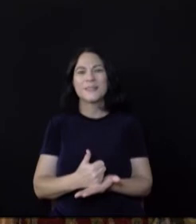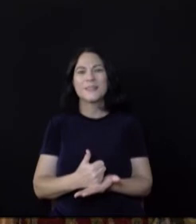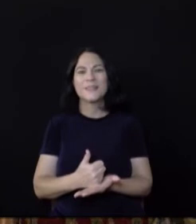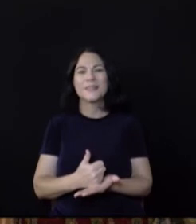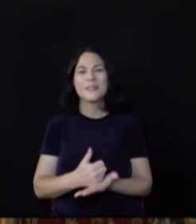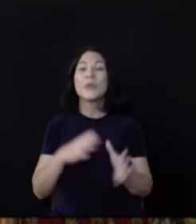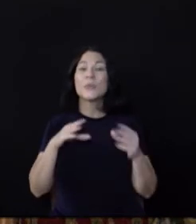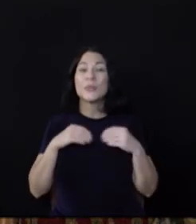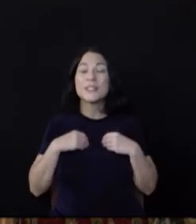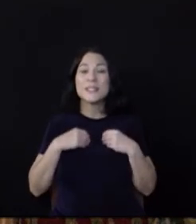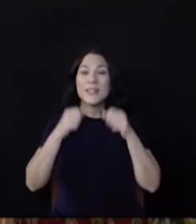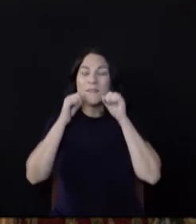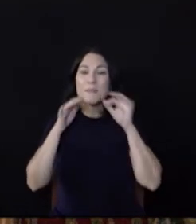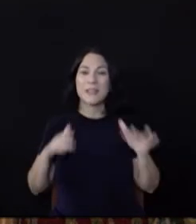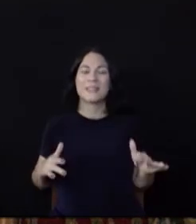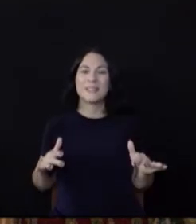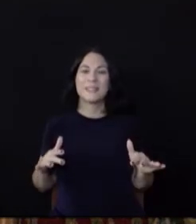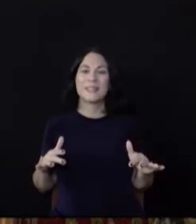Receive this blessing,